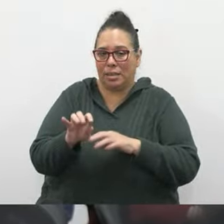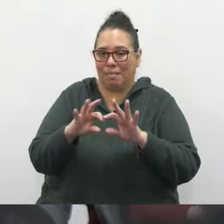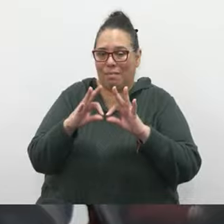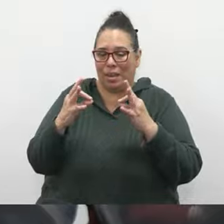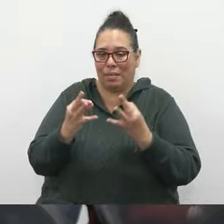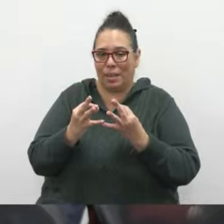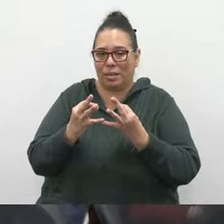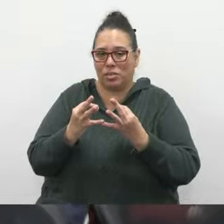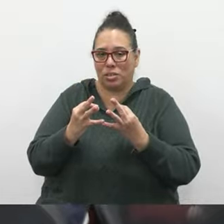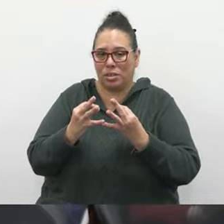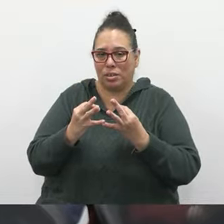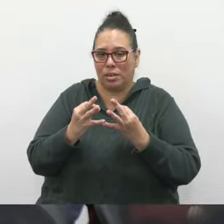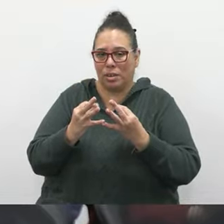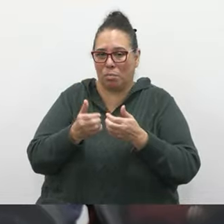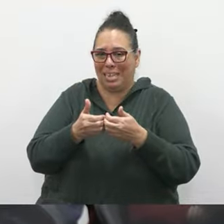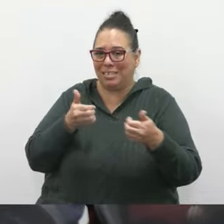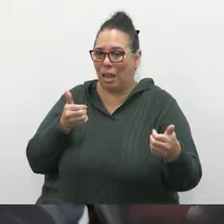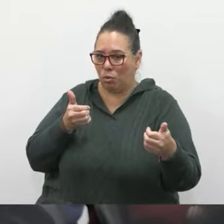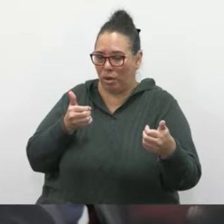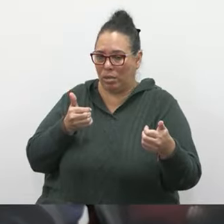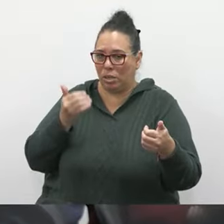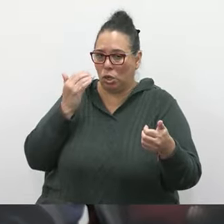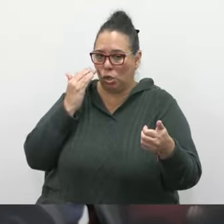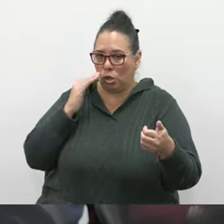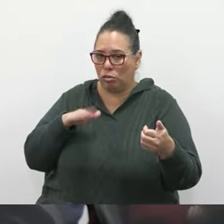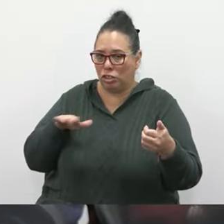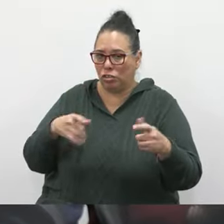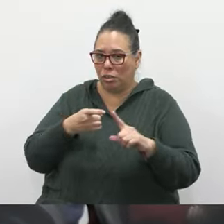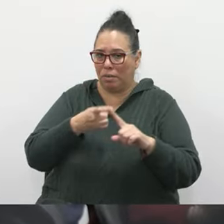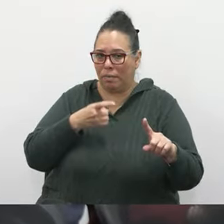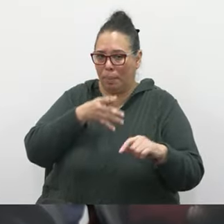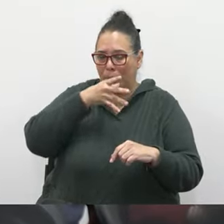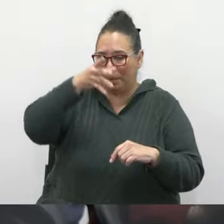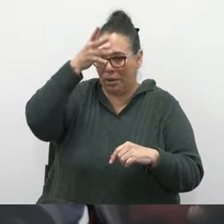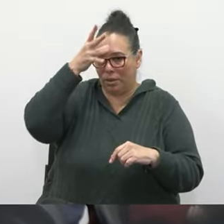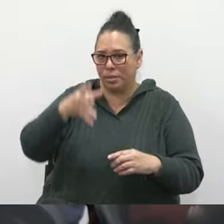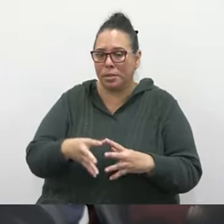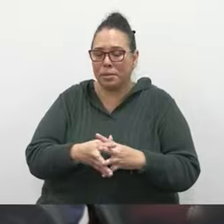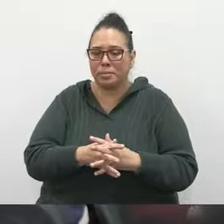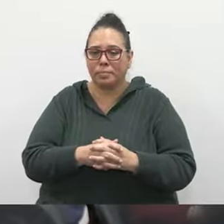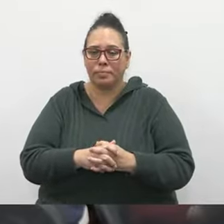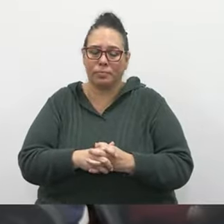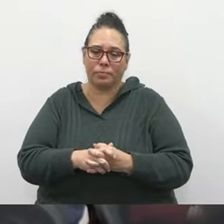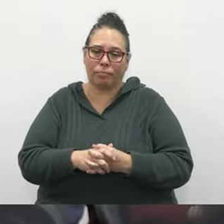families are being separated, children from their parents.